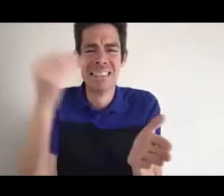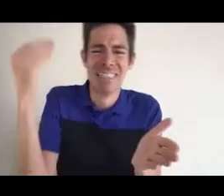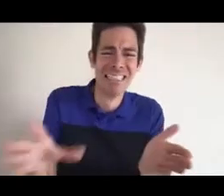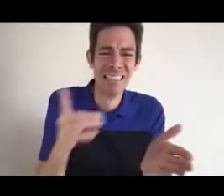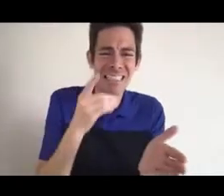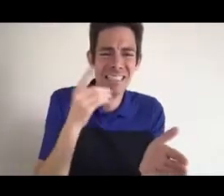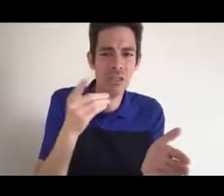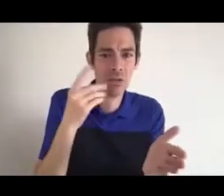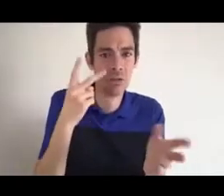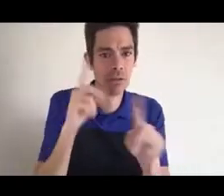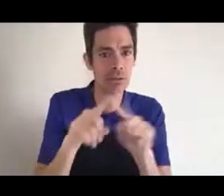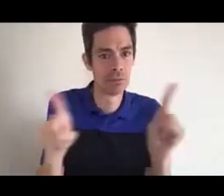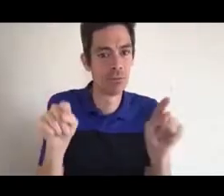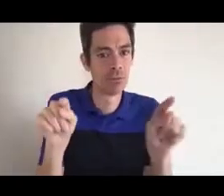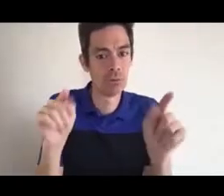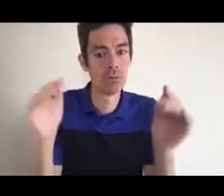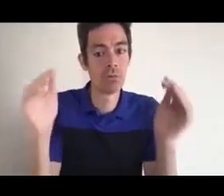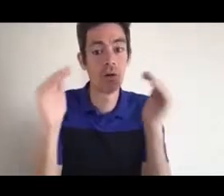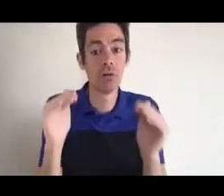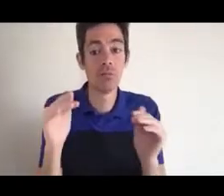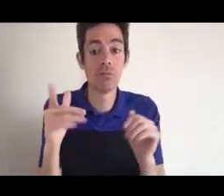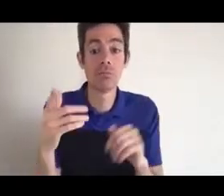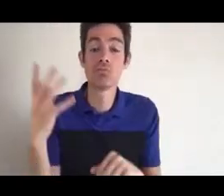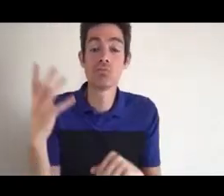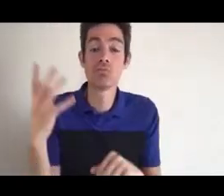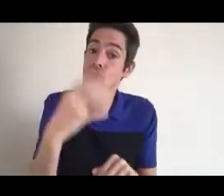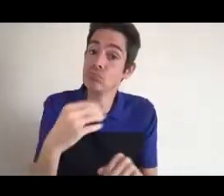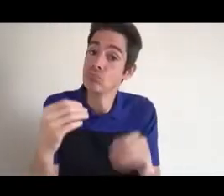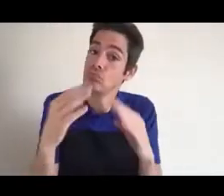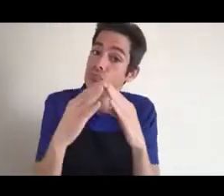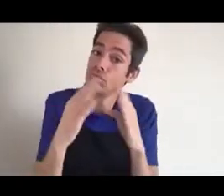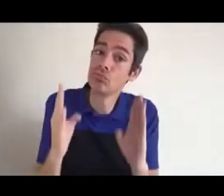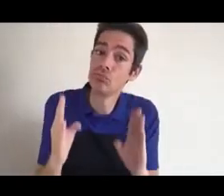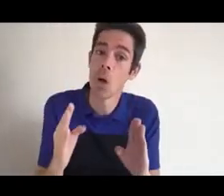like the dinner was really expensive, or the dinner